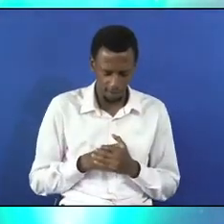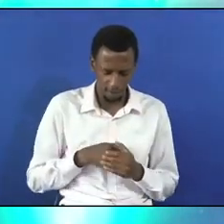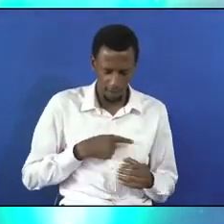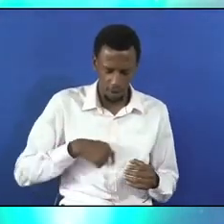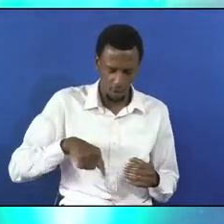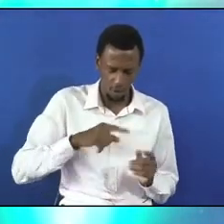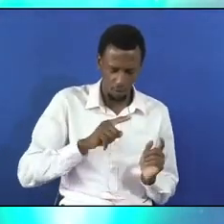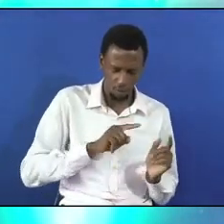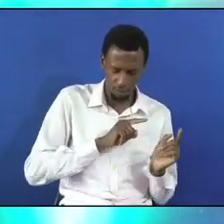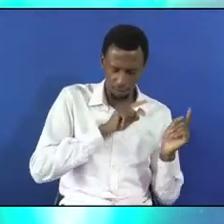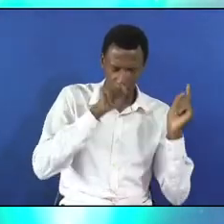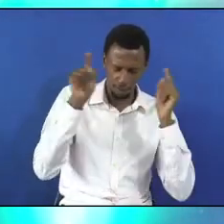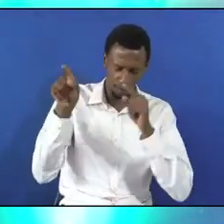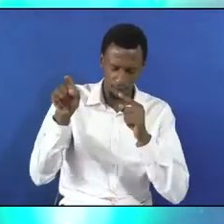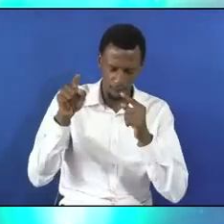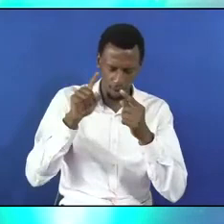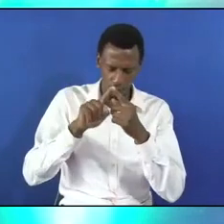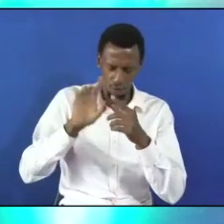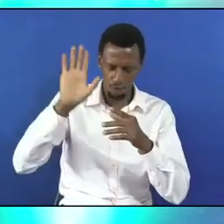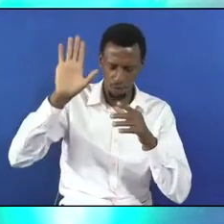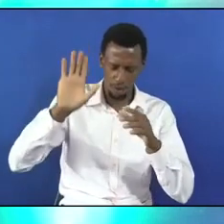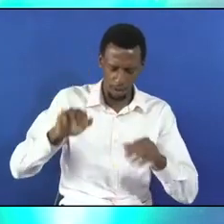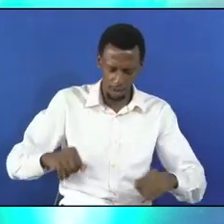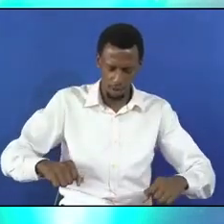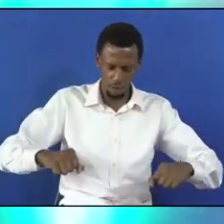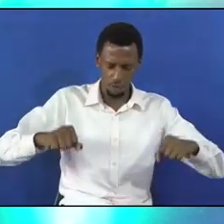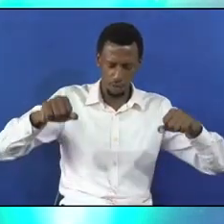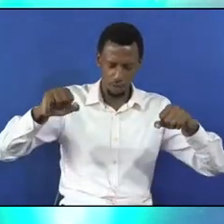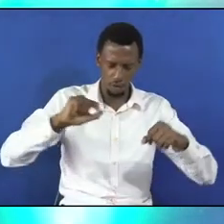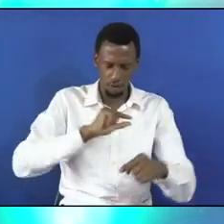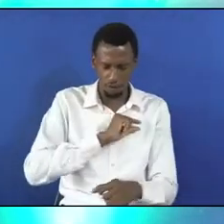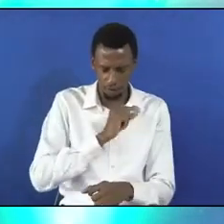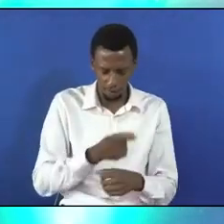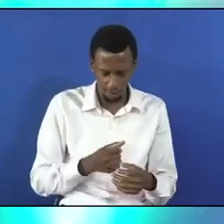we come before the throne of grace